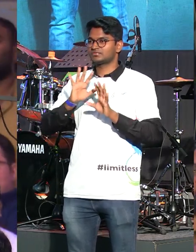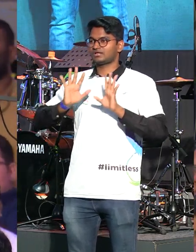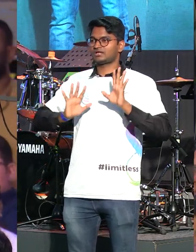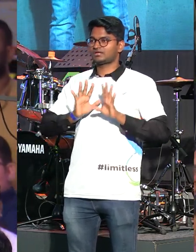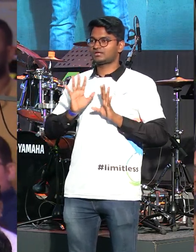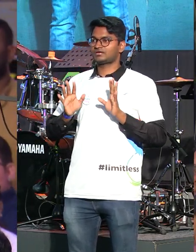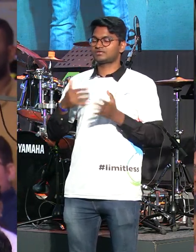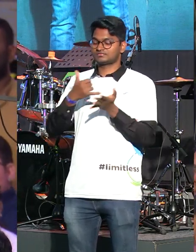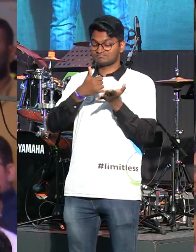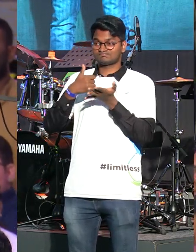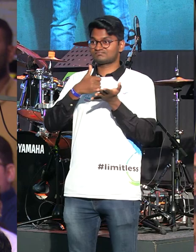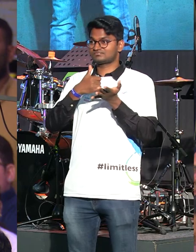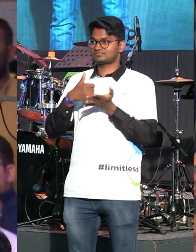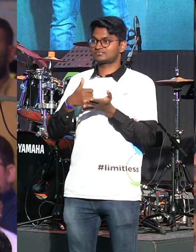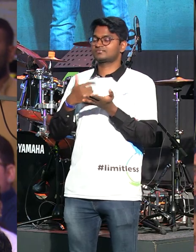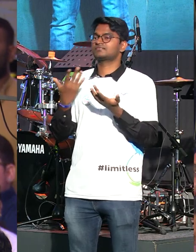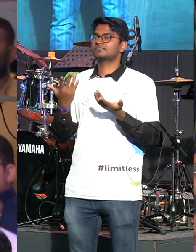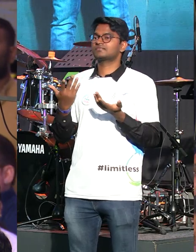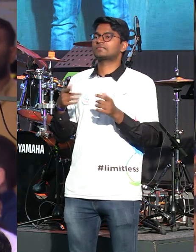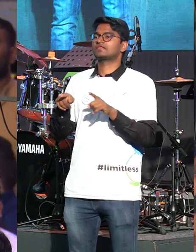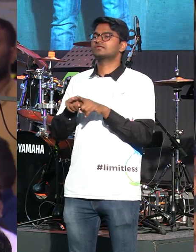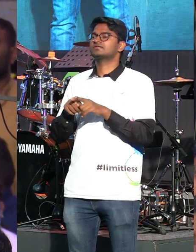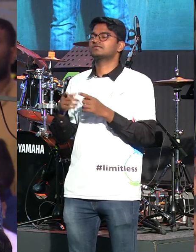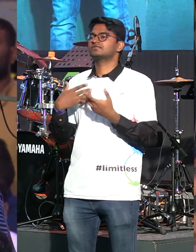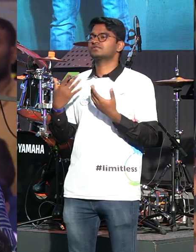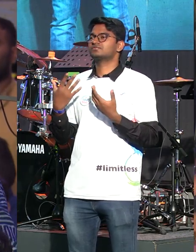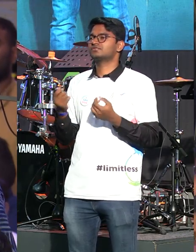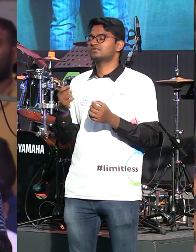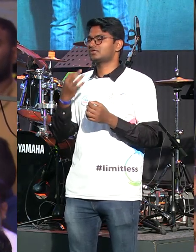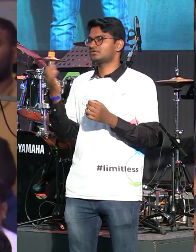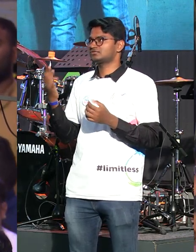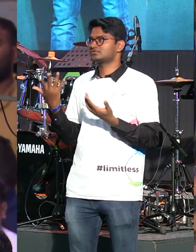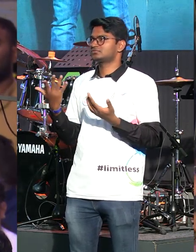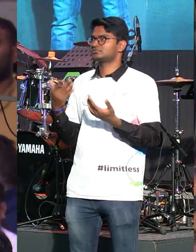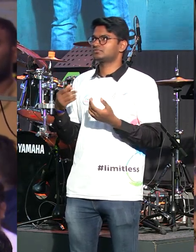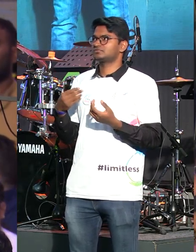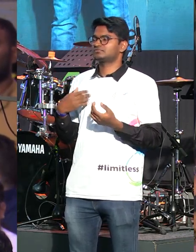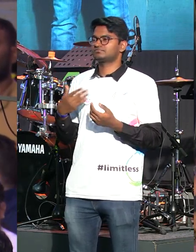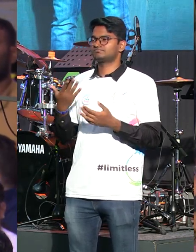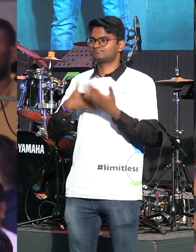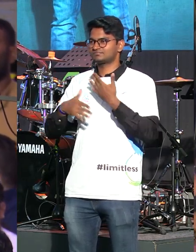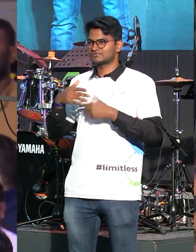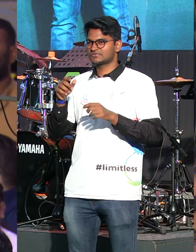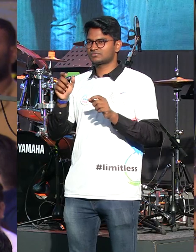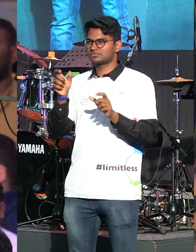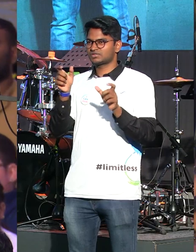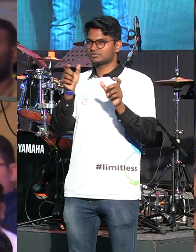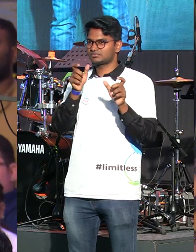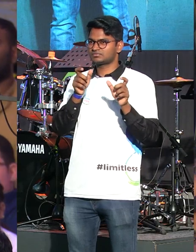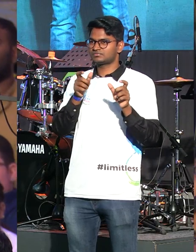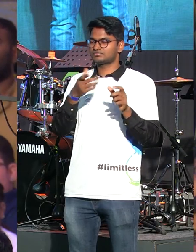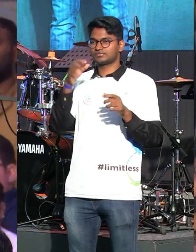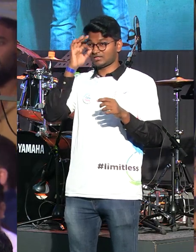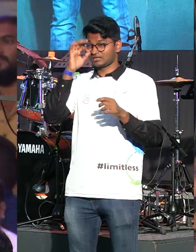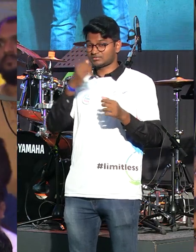director, Nandita, what do you have to say about this? Why do we still have abled people playing disabled roles? Yeah. And there are so